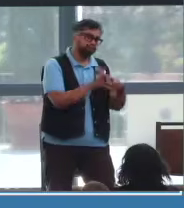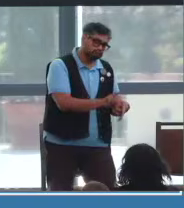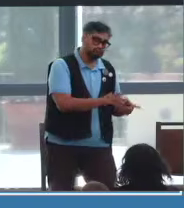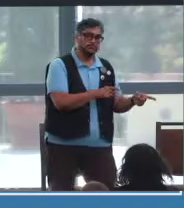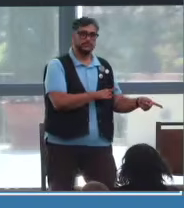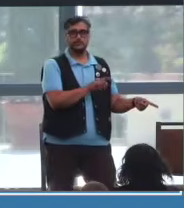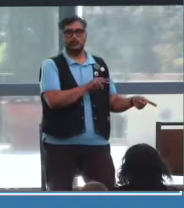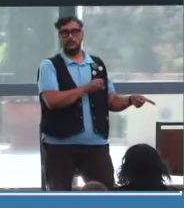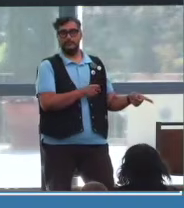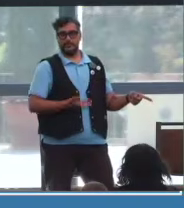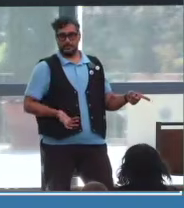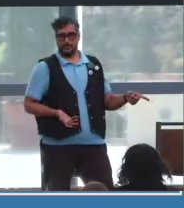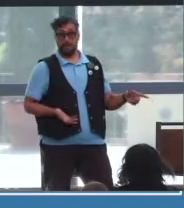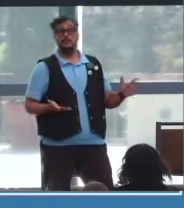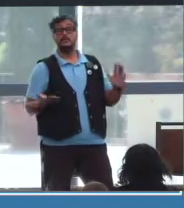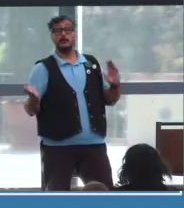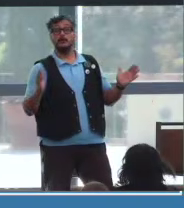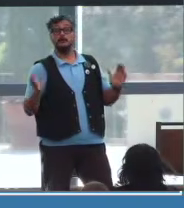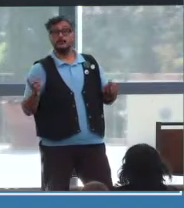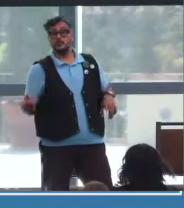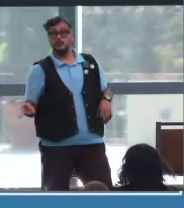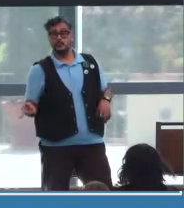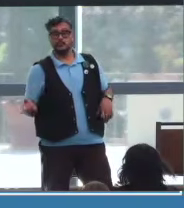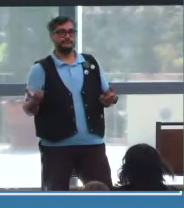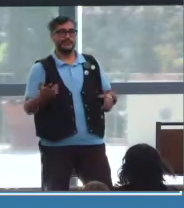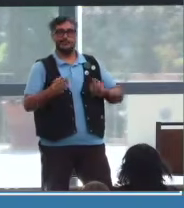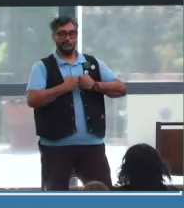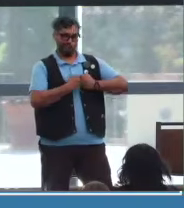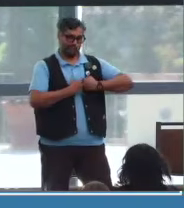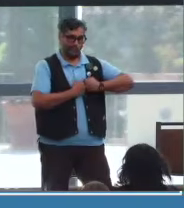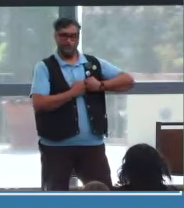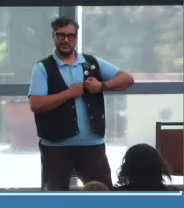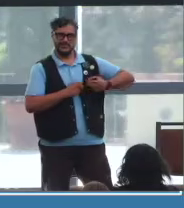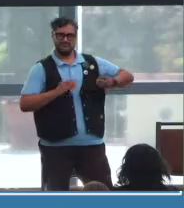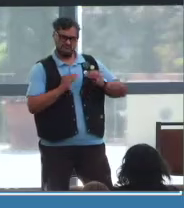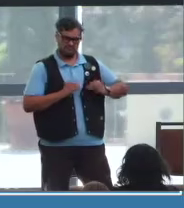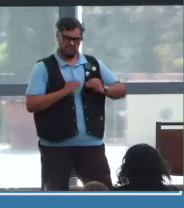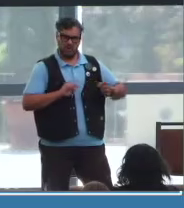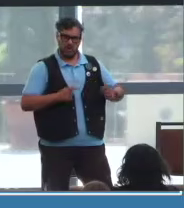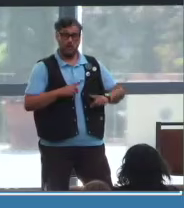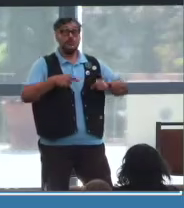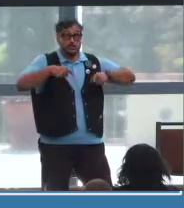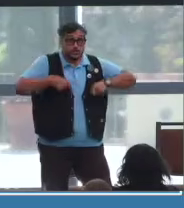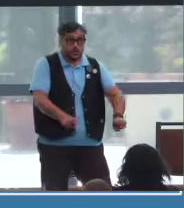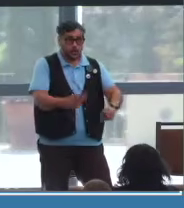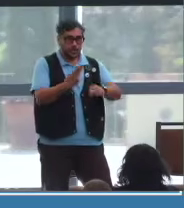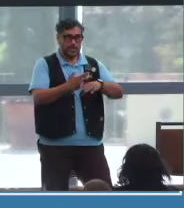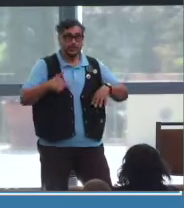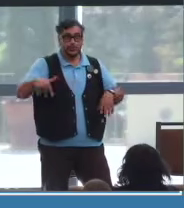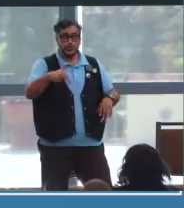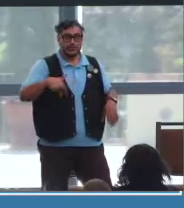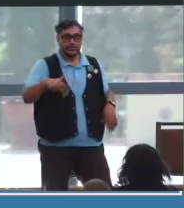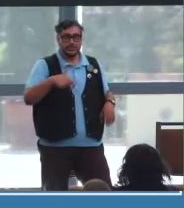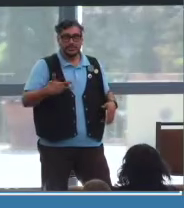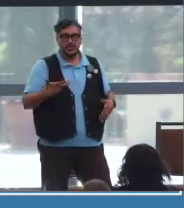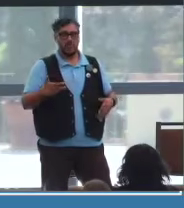lupus symptom, as opposed to, the joints that hurt more, or the tendons that hurt more when you use them. They